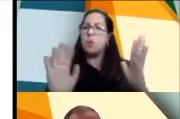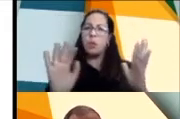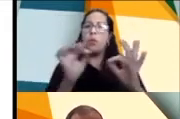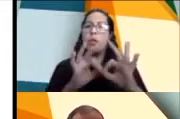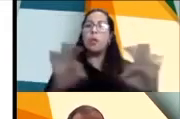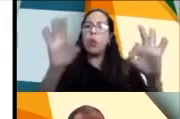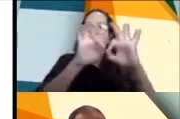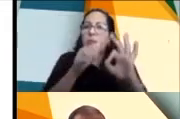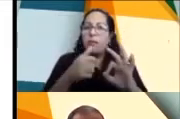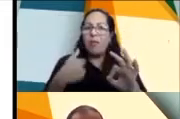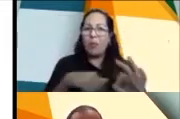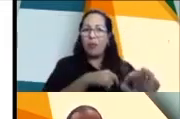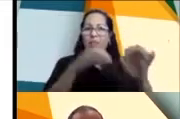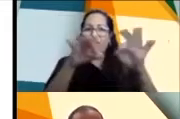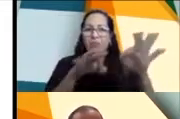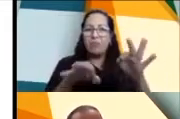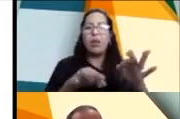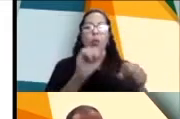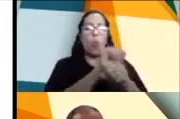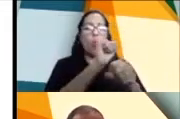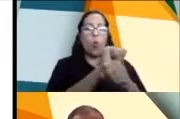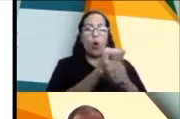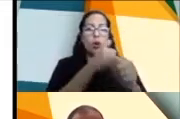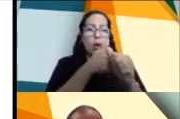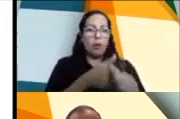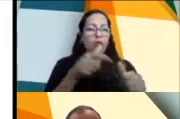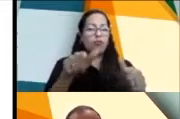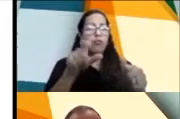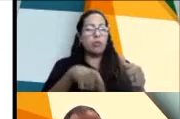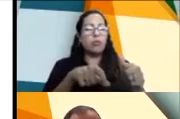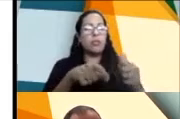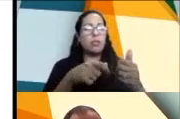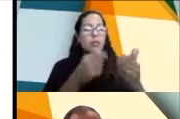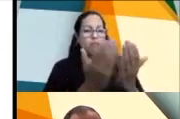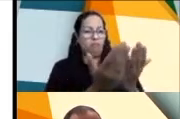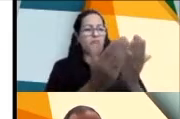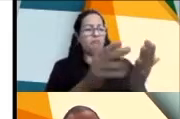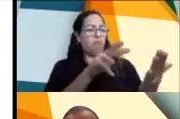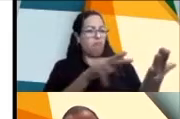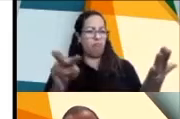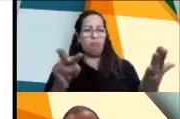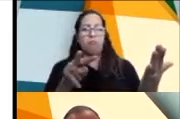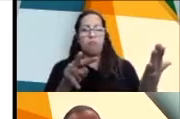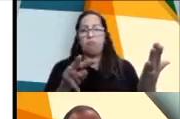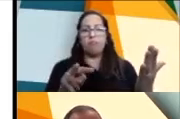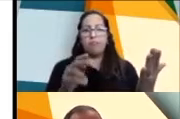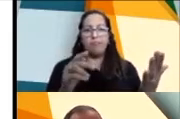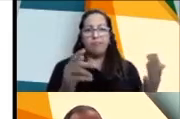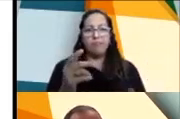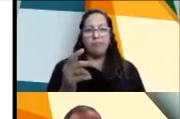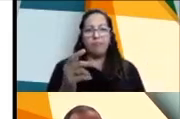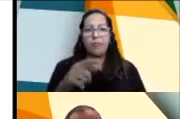methodology explained in the work approach needs to be related to the costs that are submitted or shown in